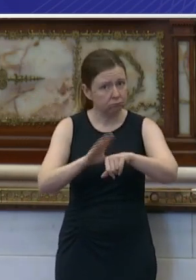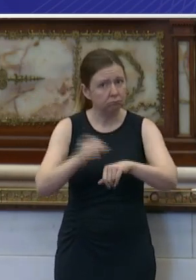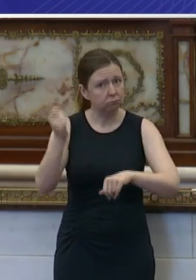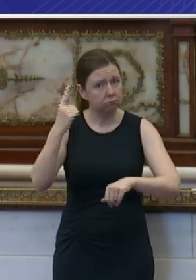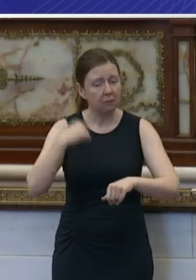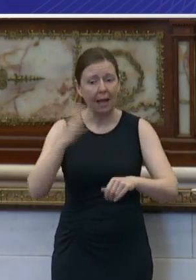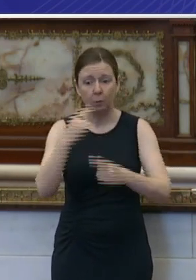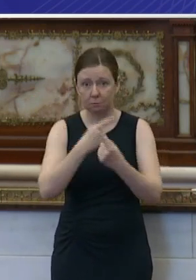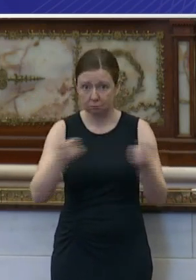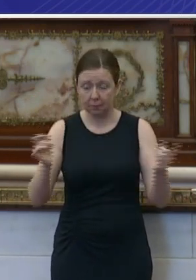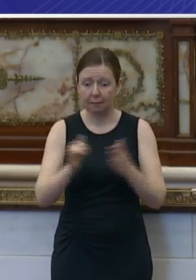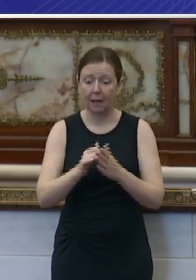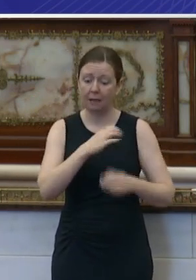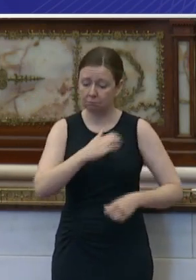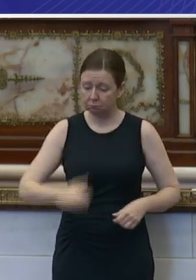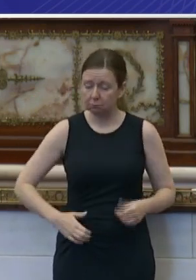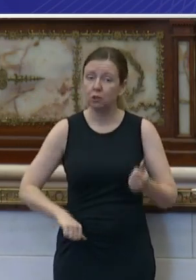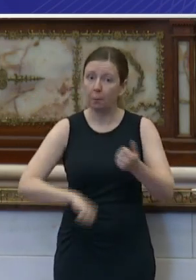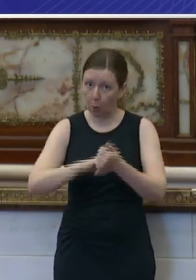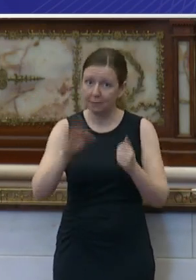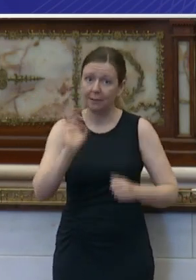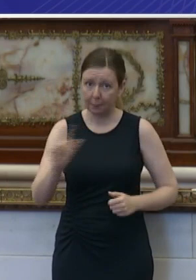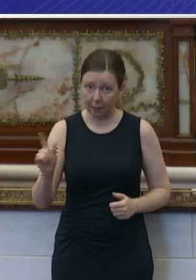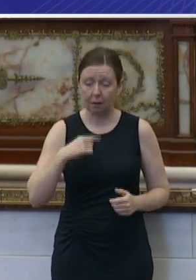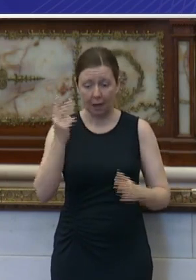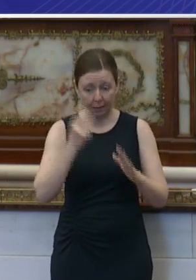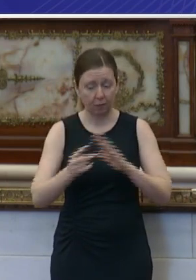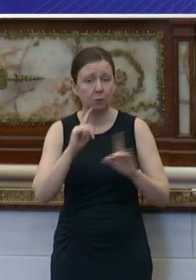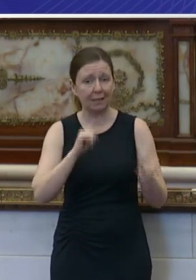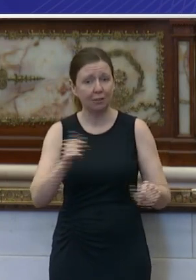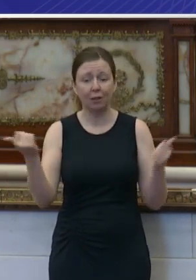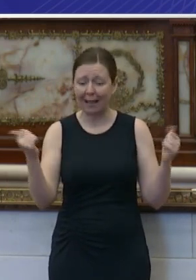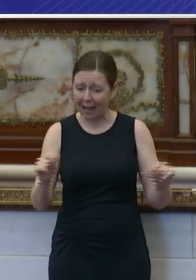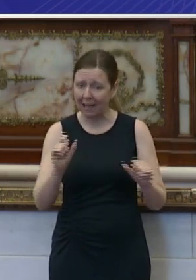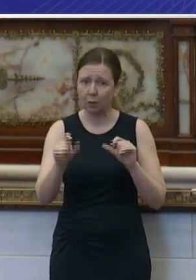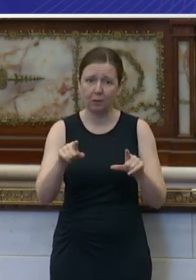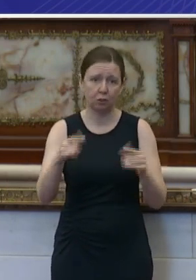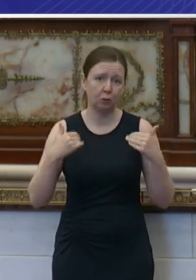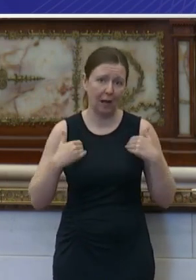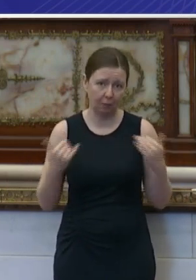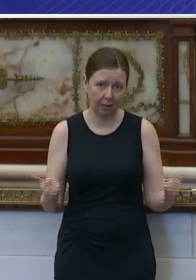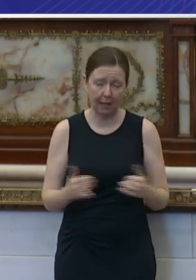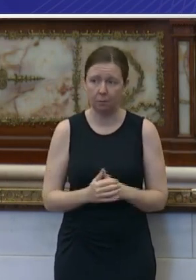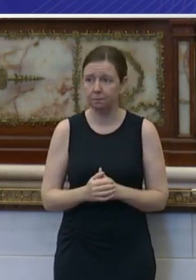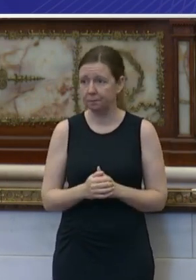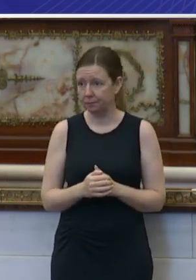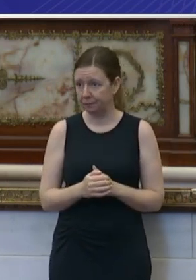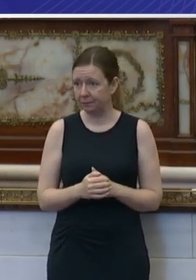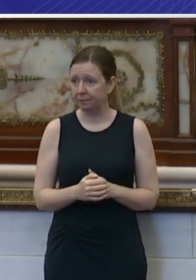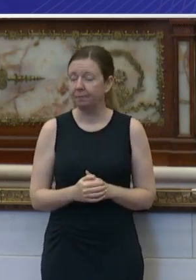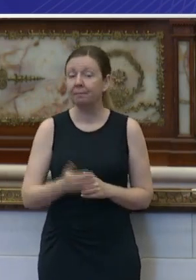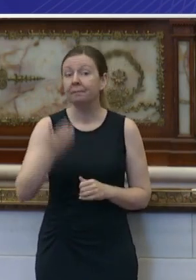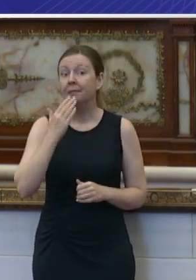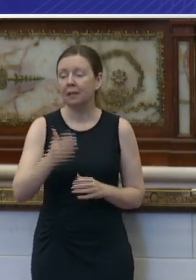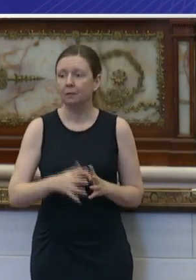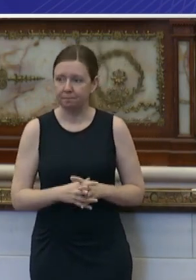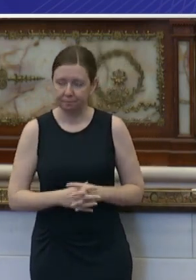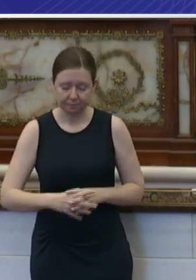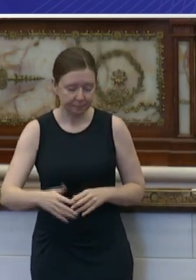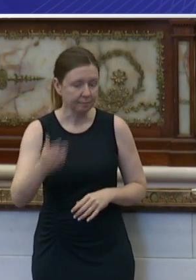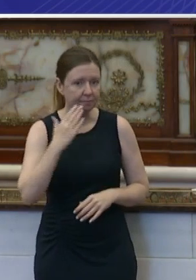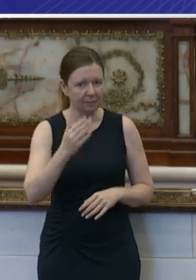I will say that the administration supports this bill, and I look forward to answering any questions that you may have at this time. Thank you.